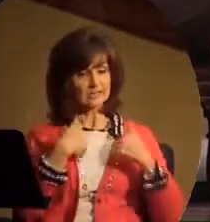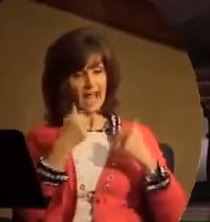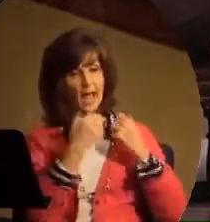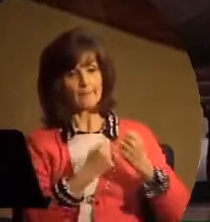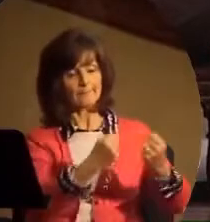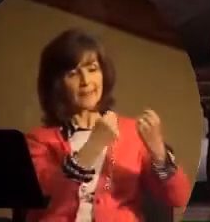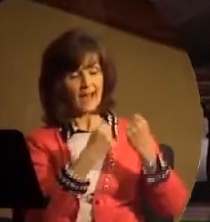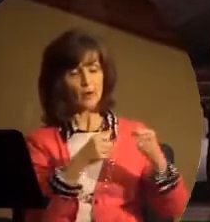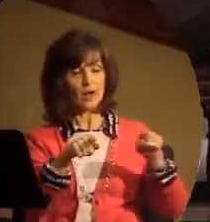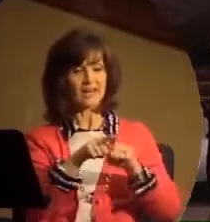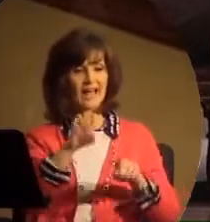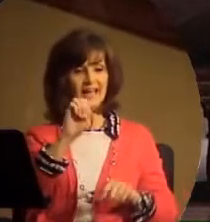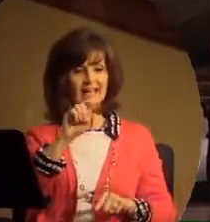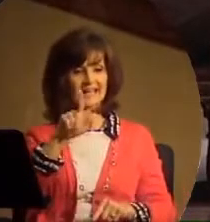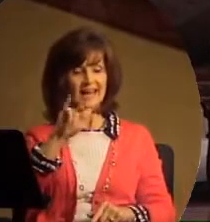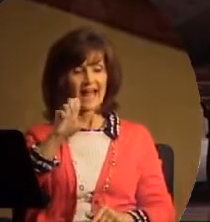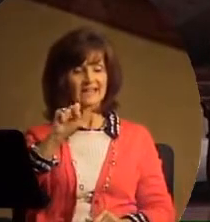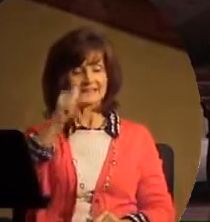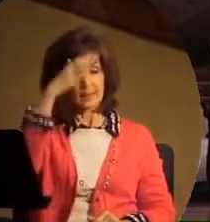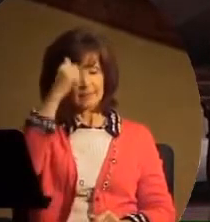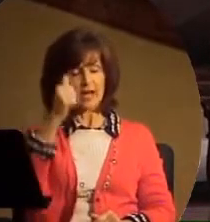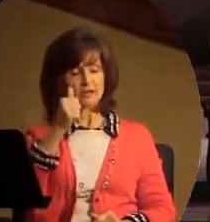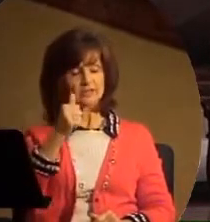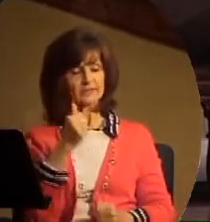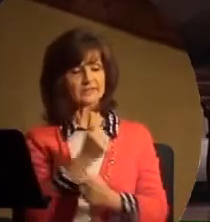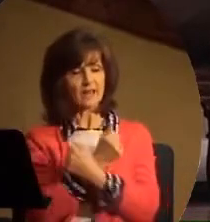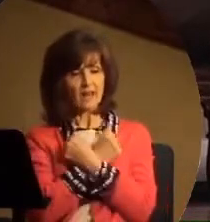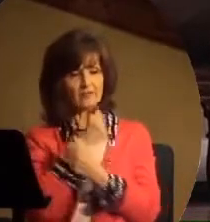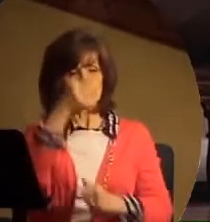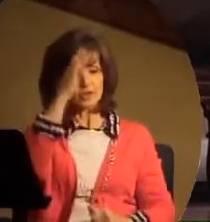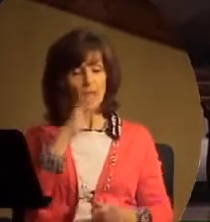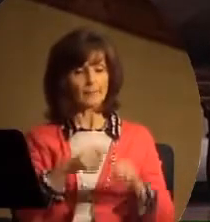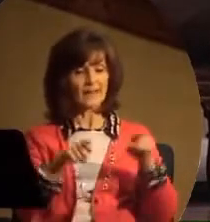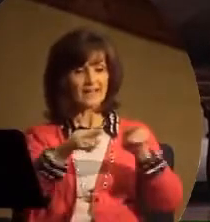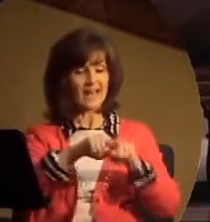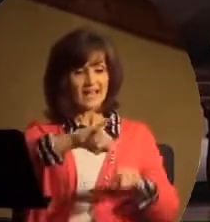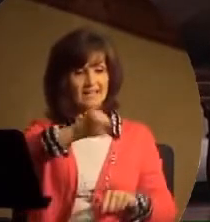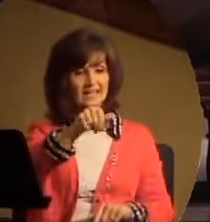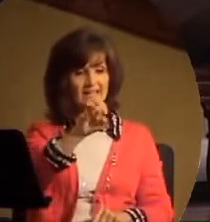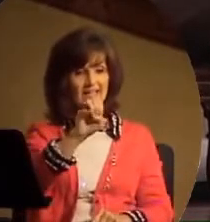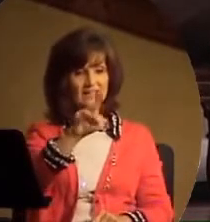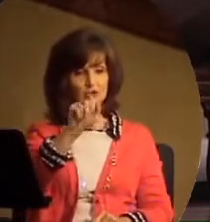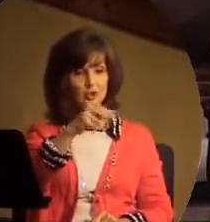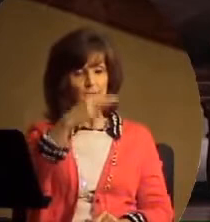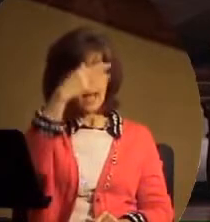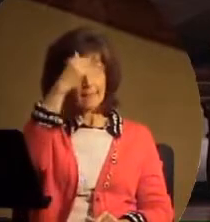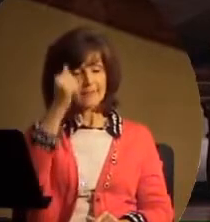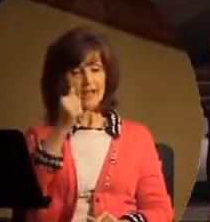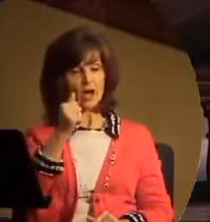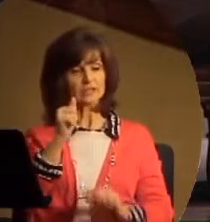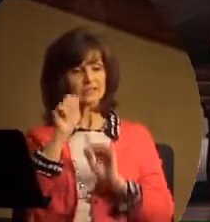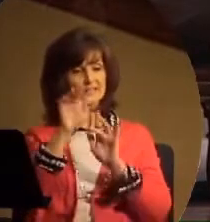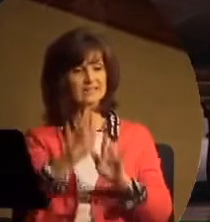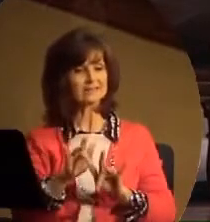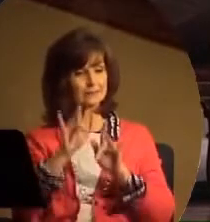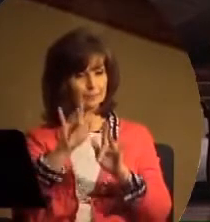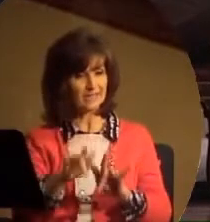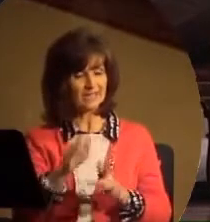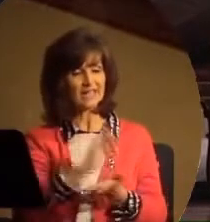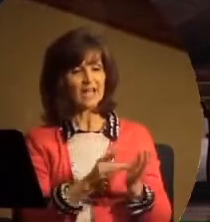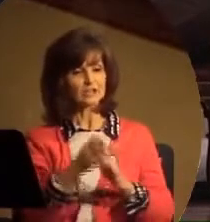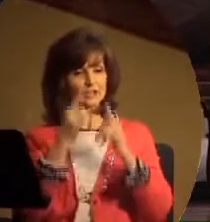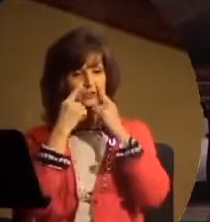because of his great passion for God. But I think he was like Jeremiah because of his pity. Jesus often wept just